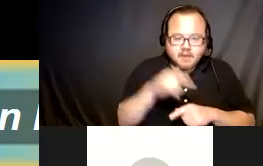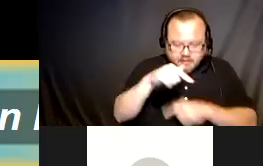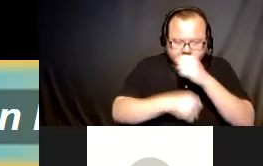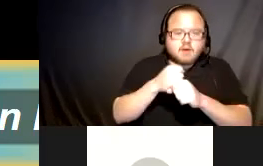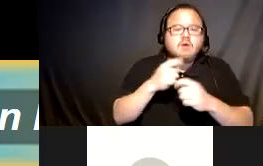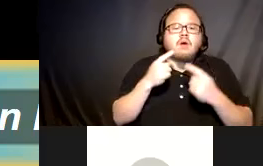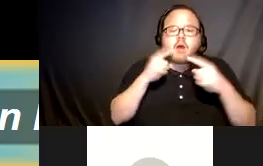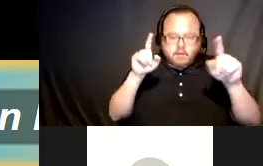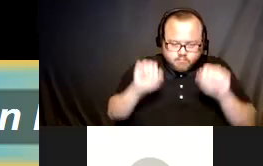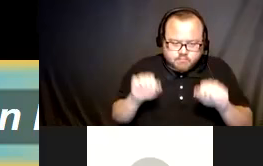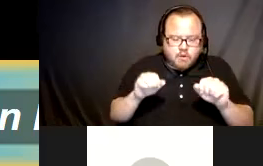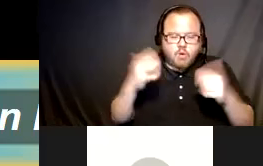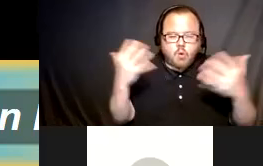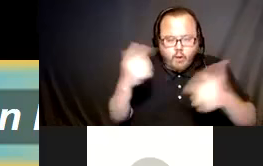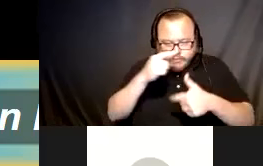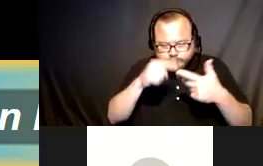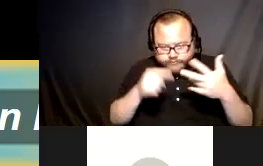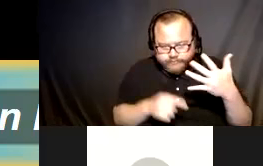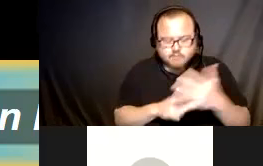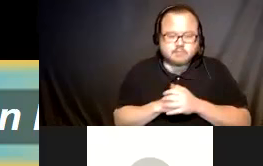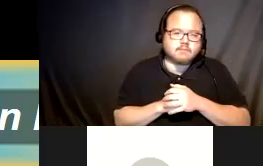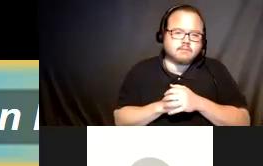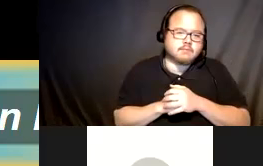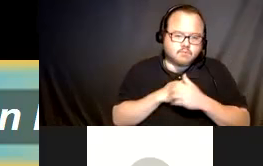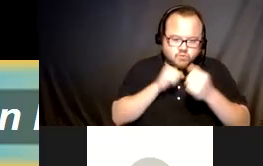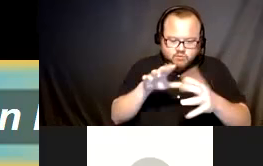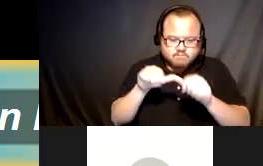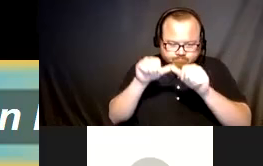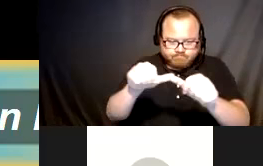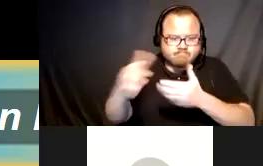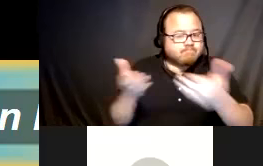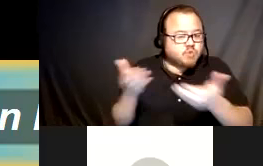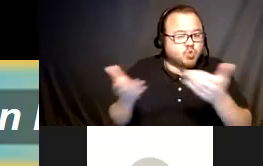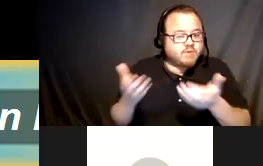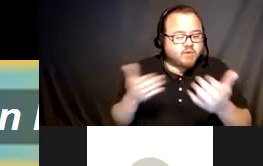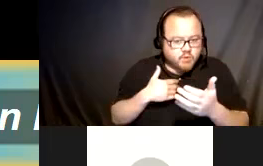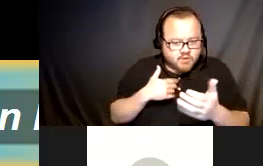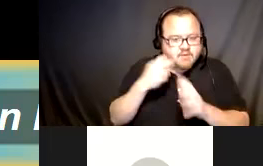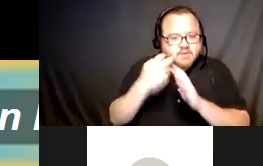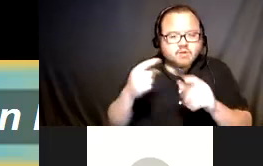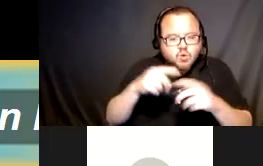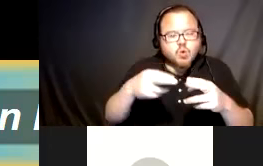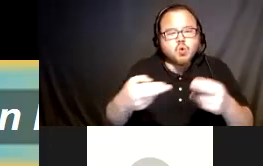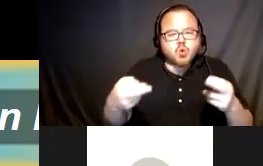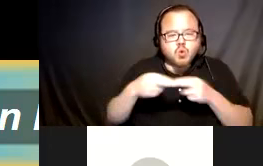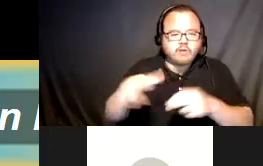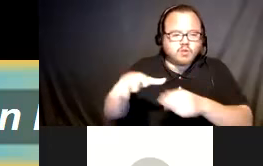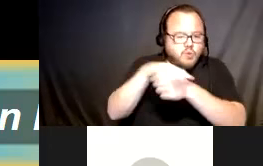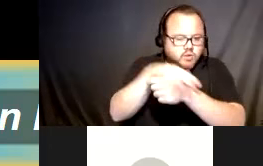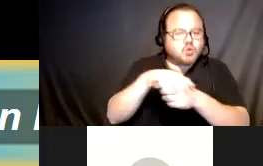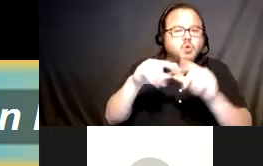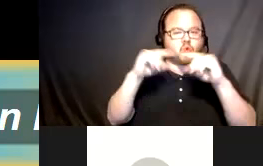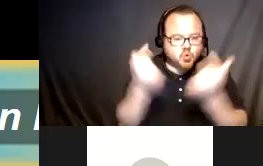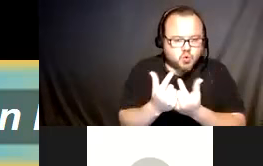accomplish the following. We've addressed a continuum of crisis services by breaking into regional groups and developing